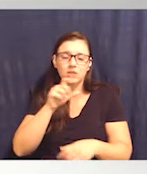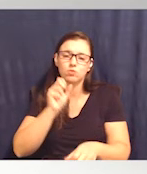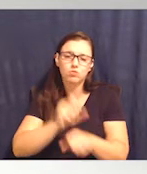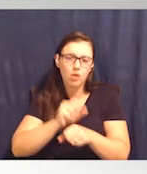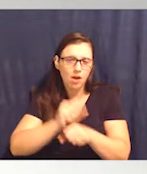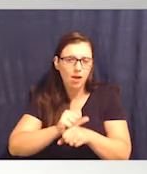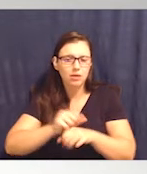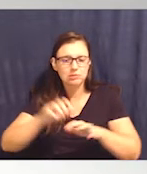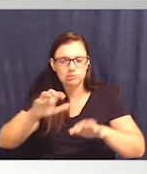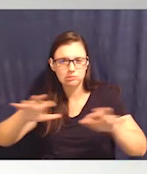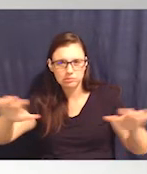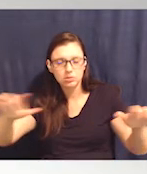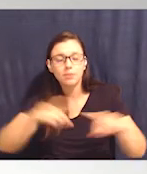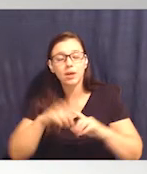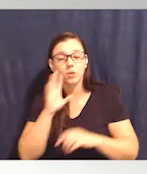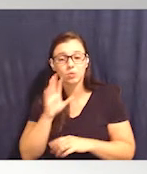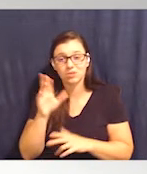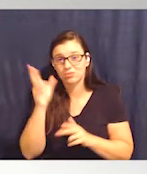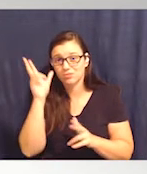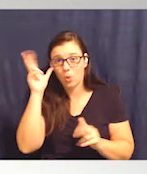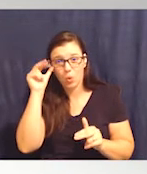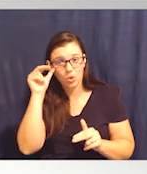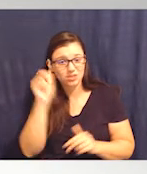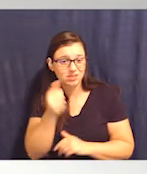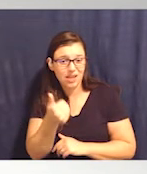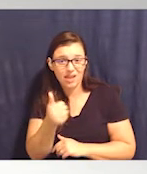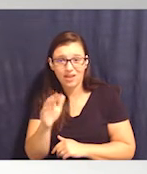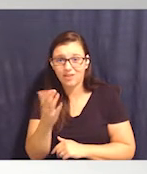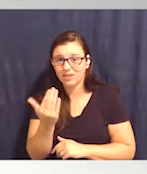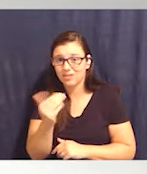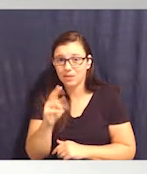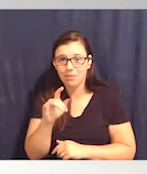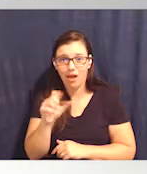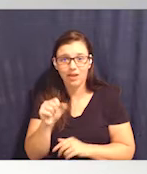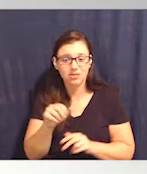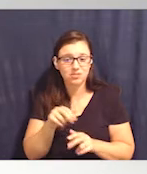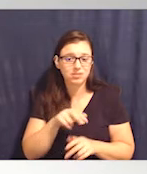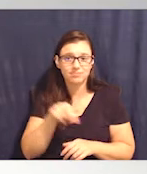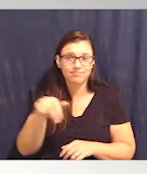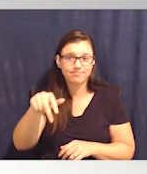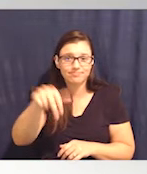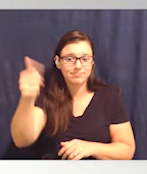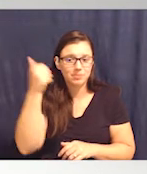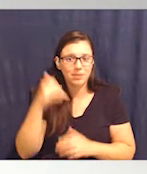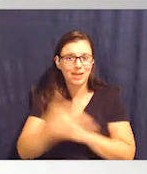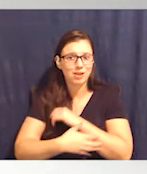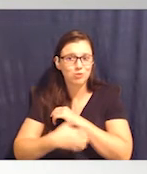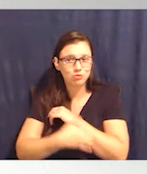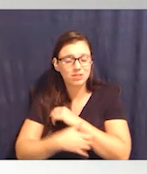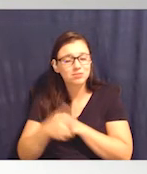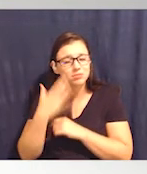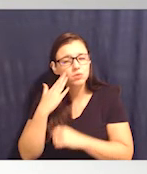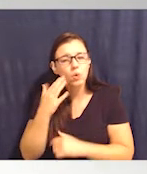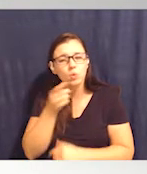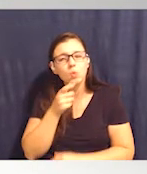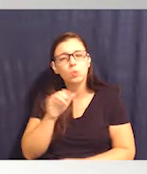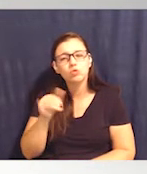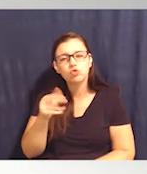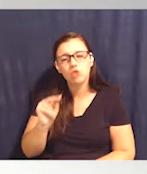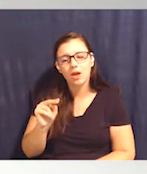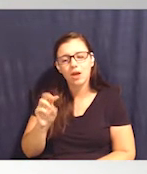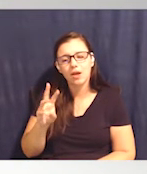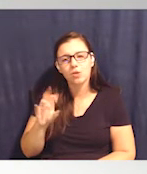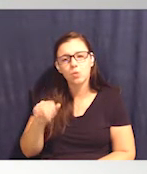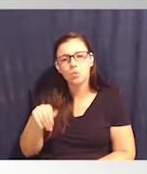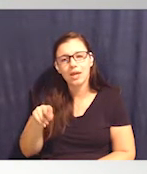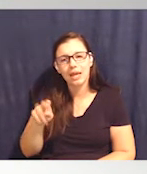15 miles up in the backcountry. And anybody know who John Wayne is? Anybody remember? I was old enough to know that, but you